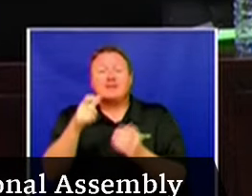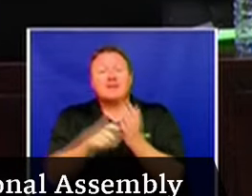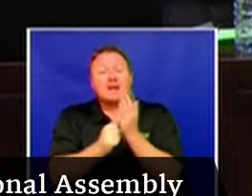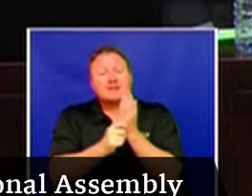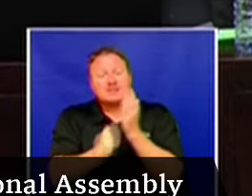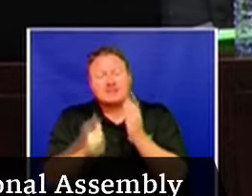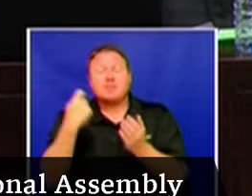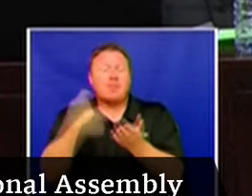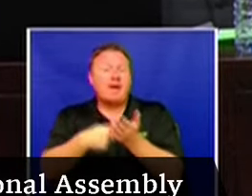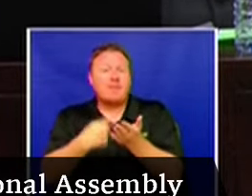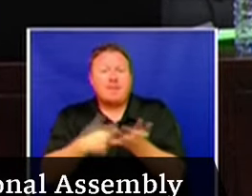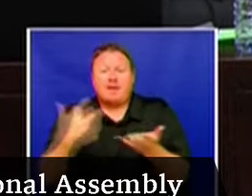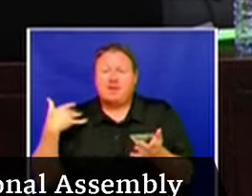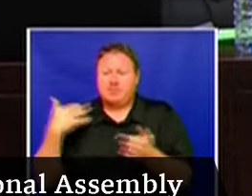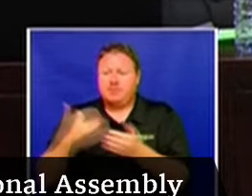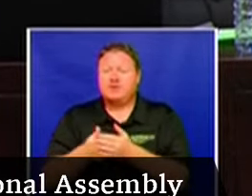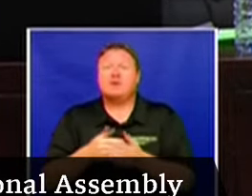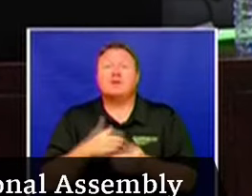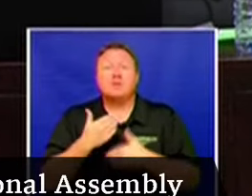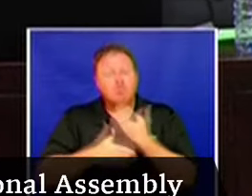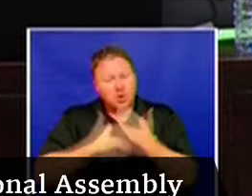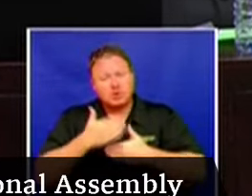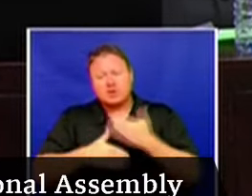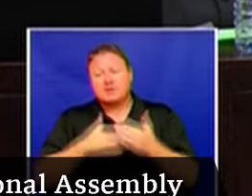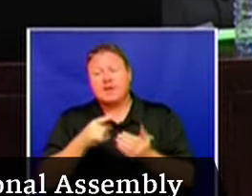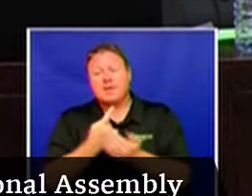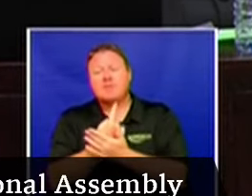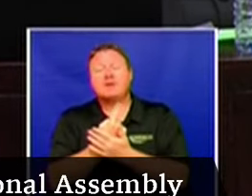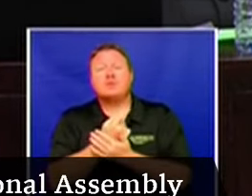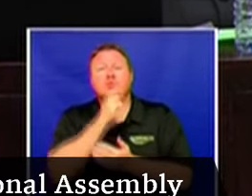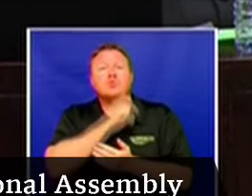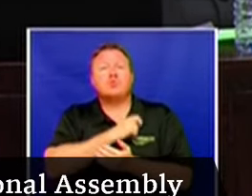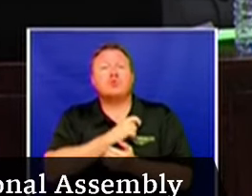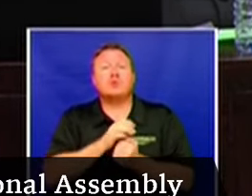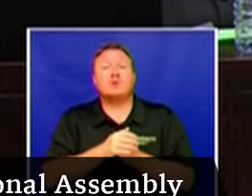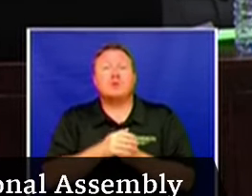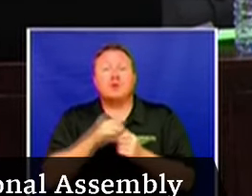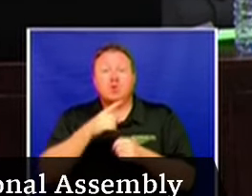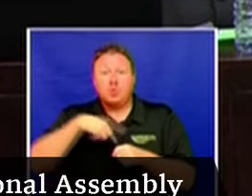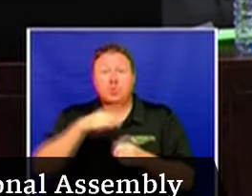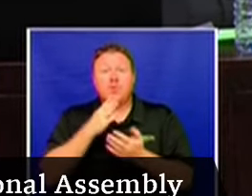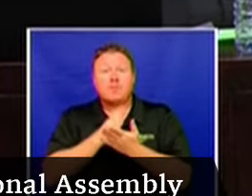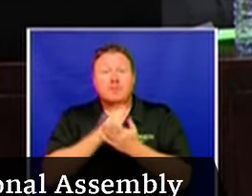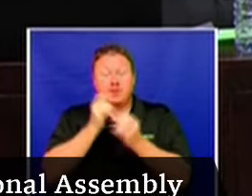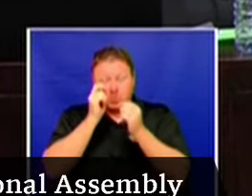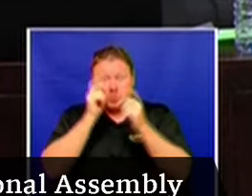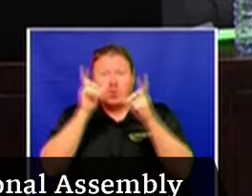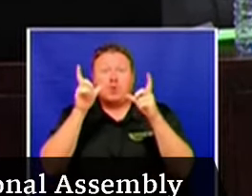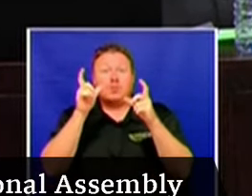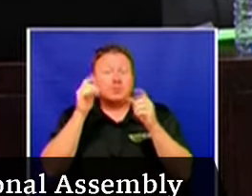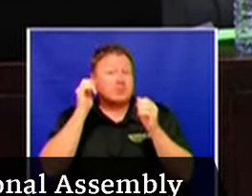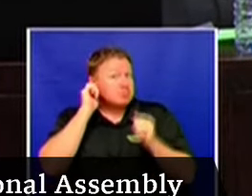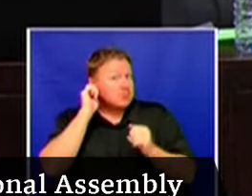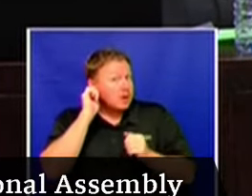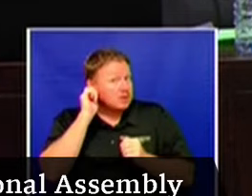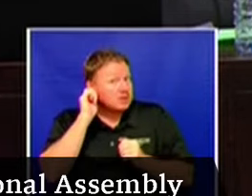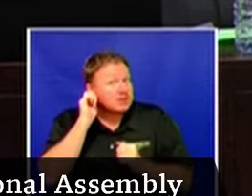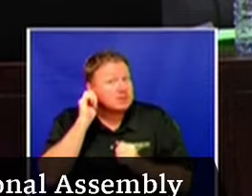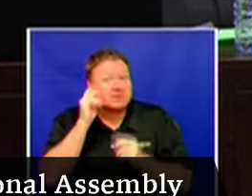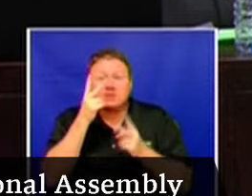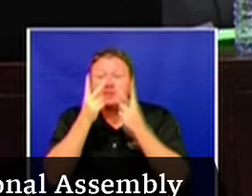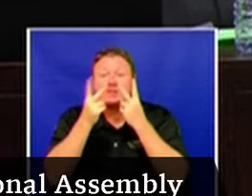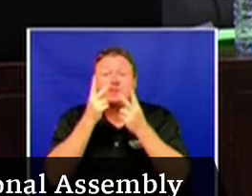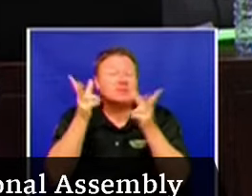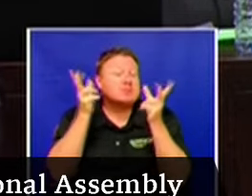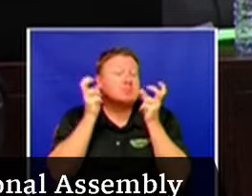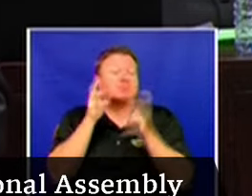progress, and all I would say is that yes, we should open our eyes and open our ears, and we will see more.